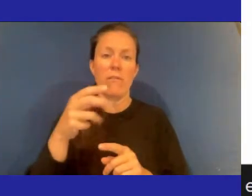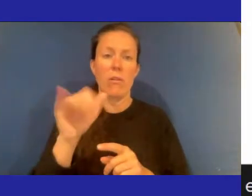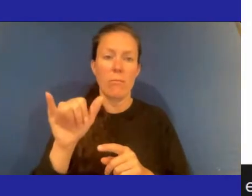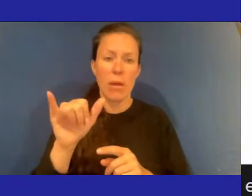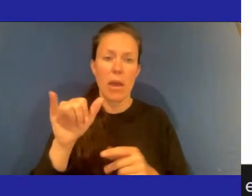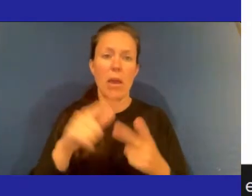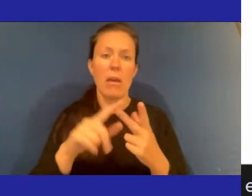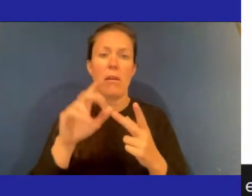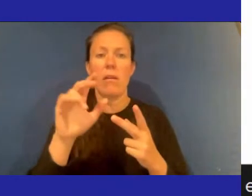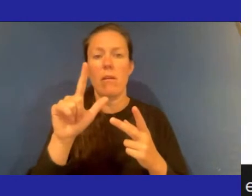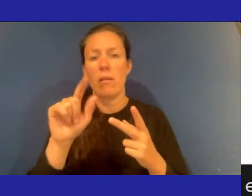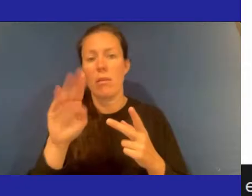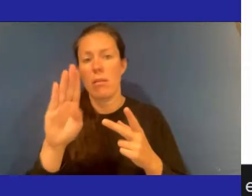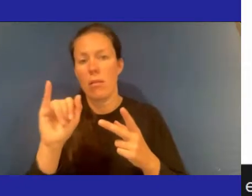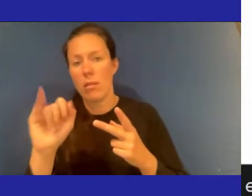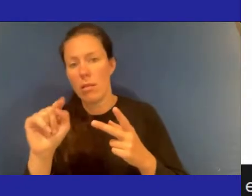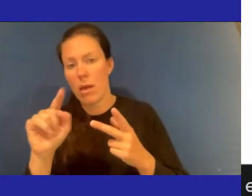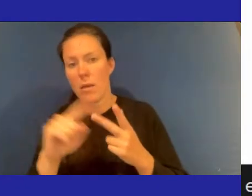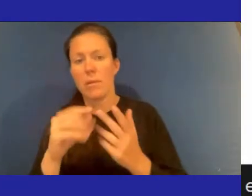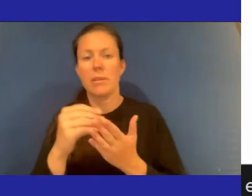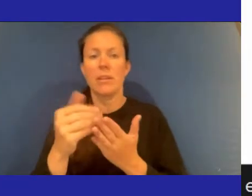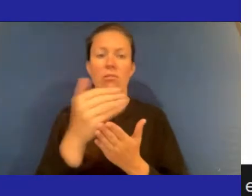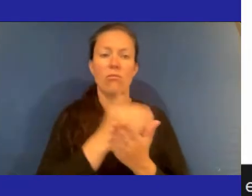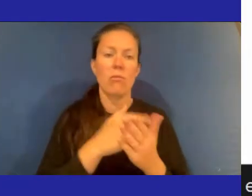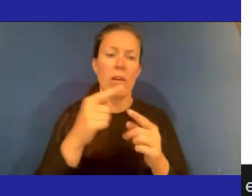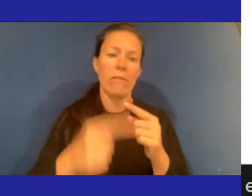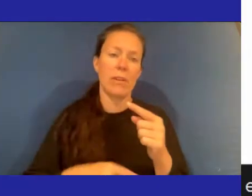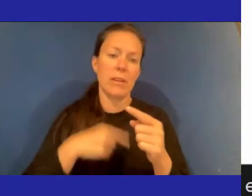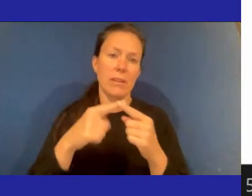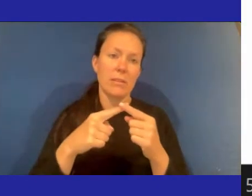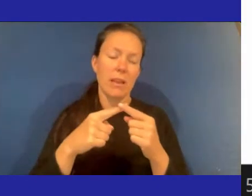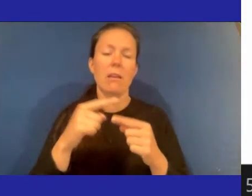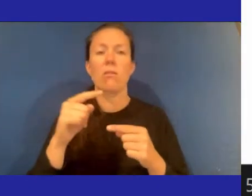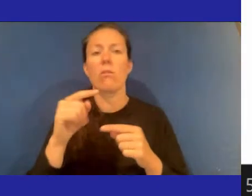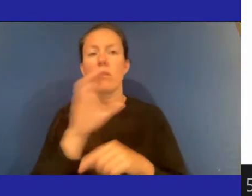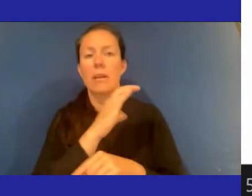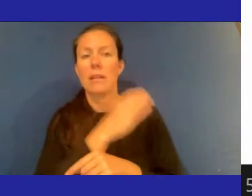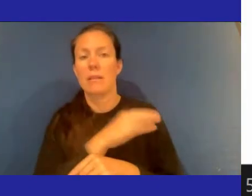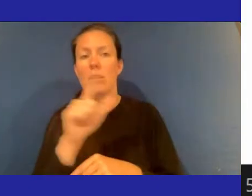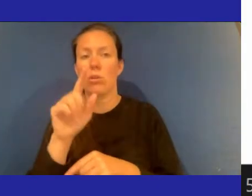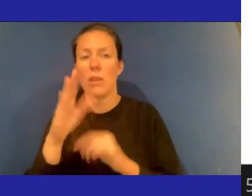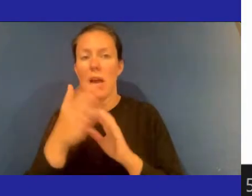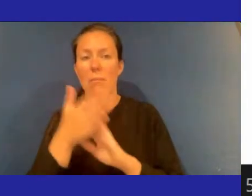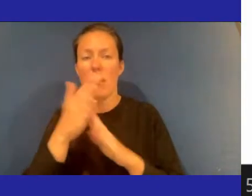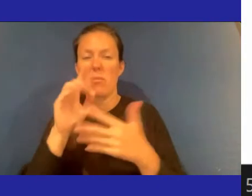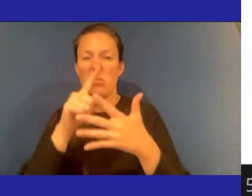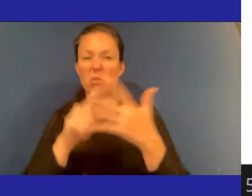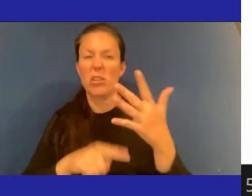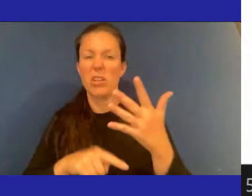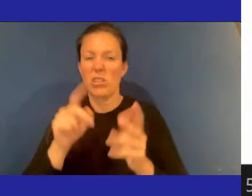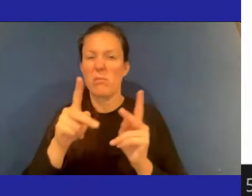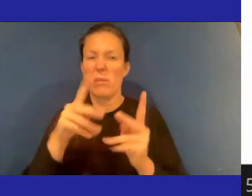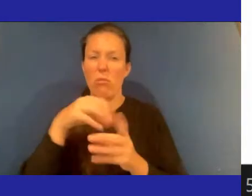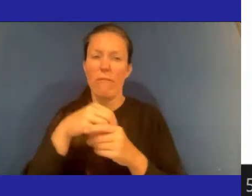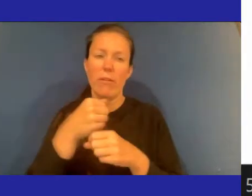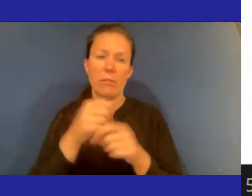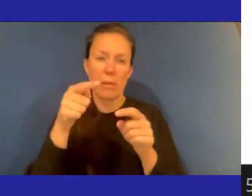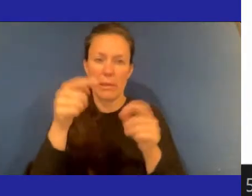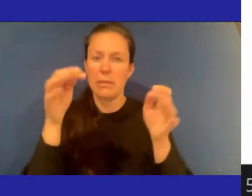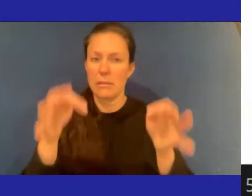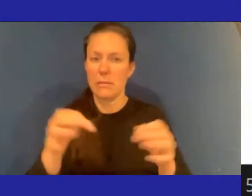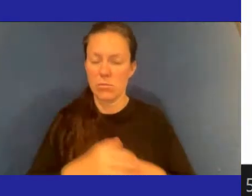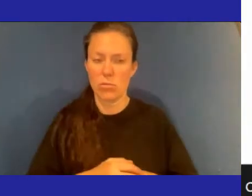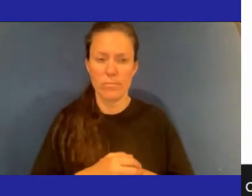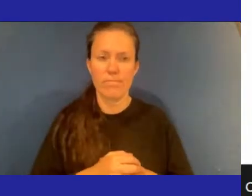IT, revenue cycle, and clinical lab operations. Next slide, please. So just to give you